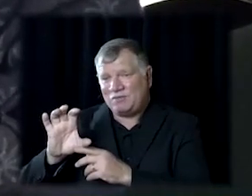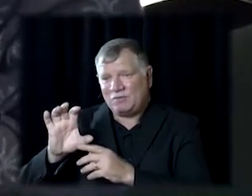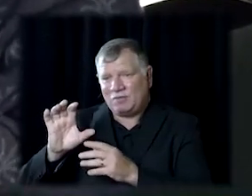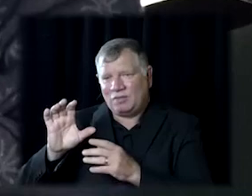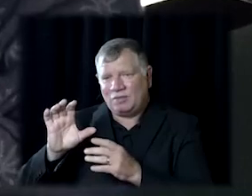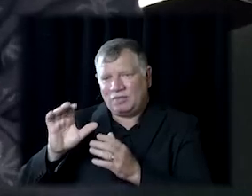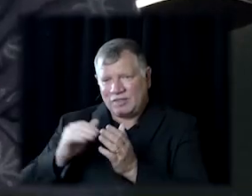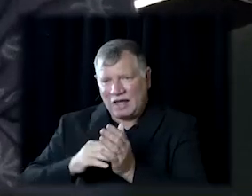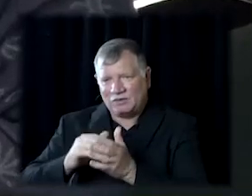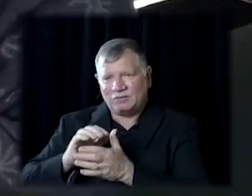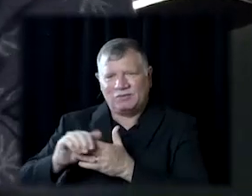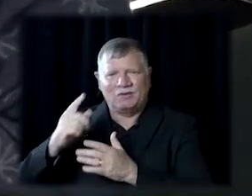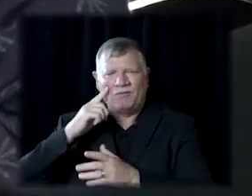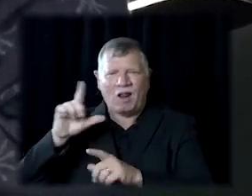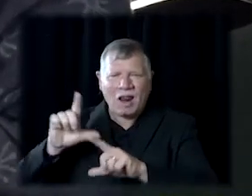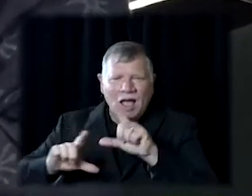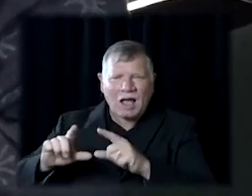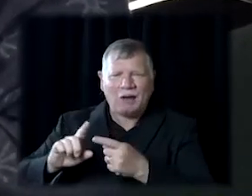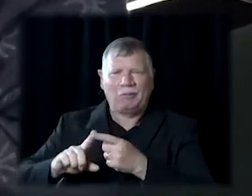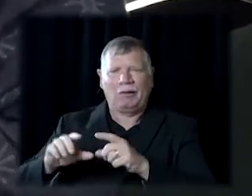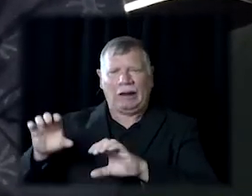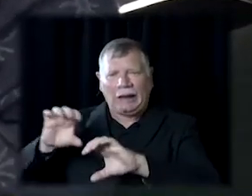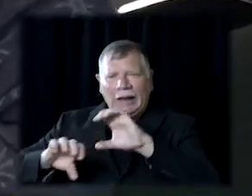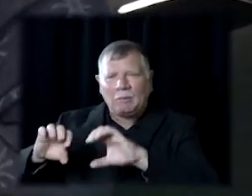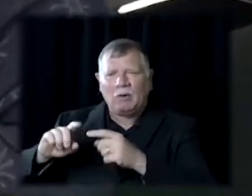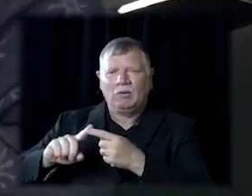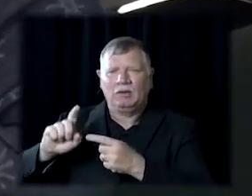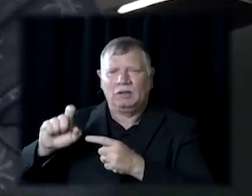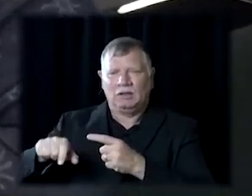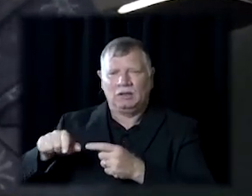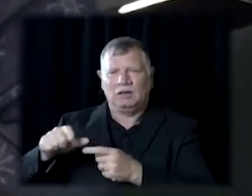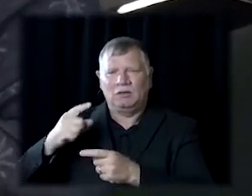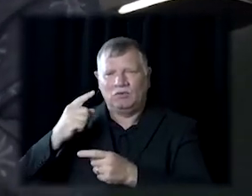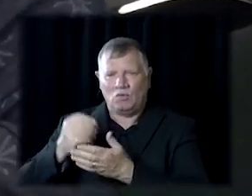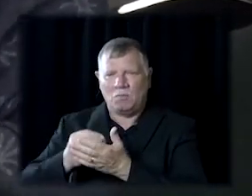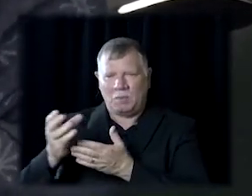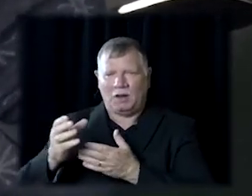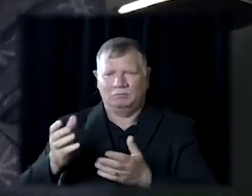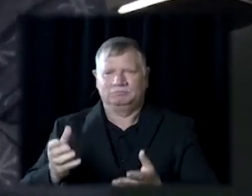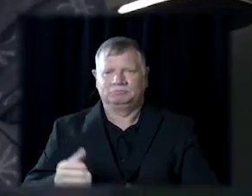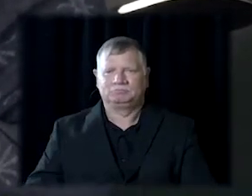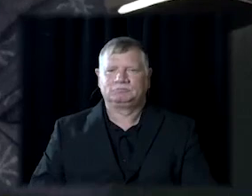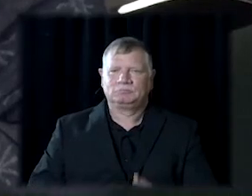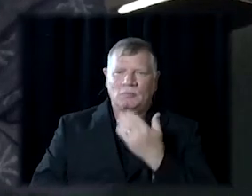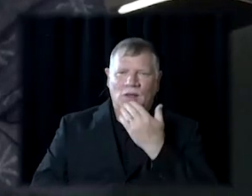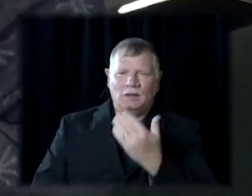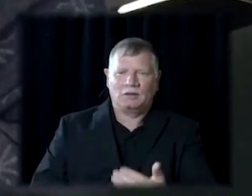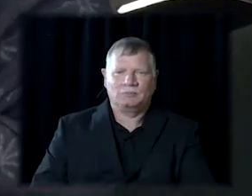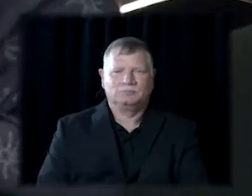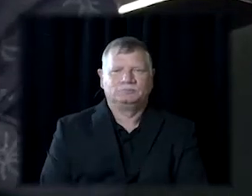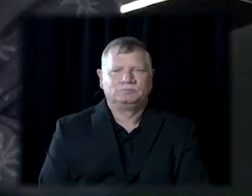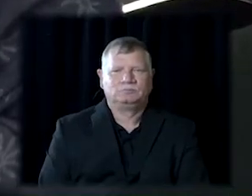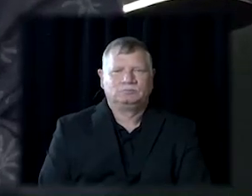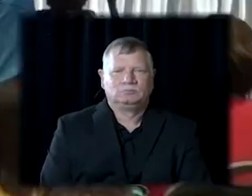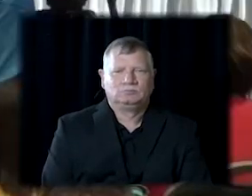laboratory equipment, chemicals, the things they need to do the work that they do. Muchas gracias.